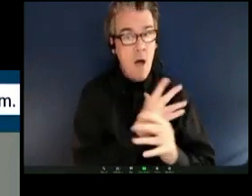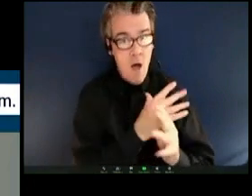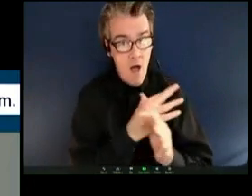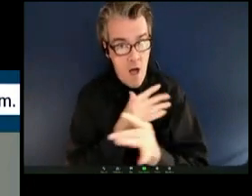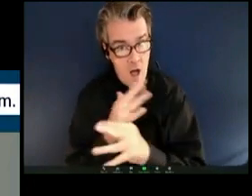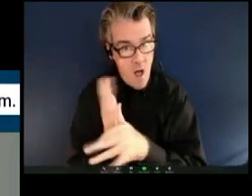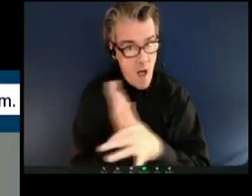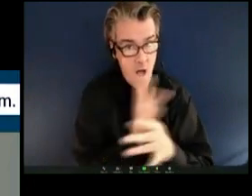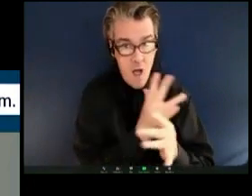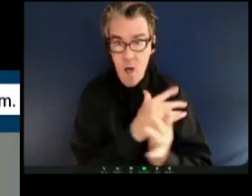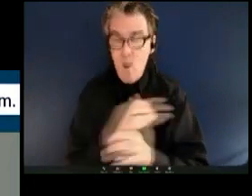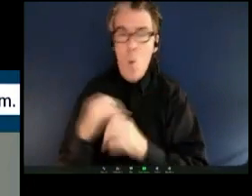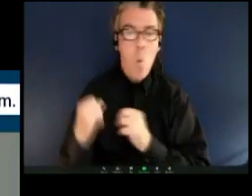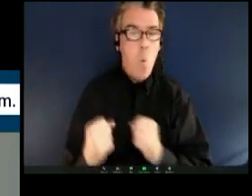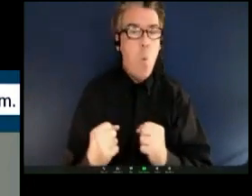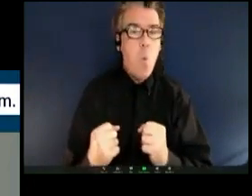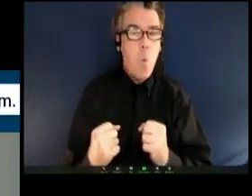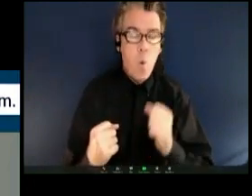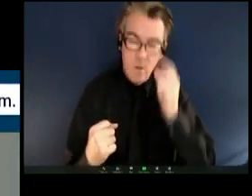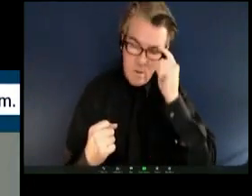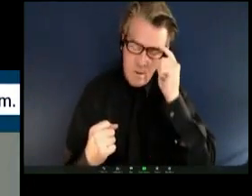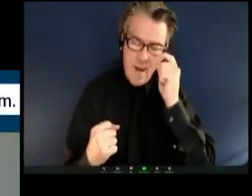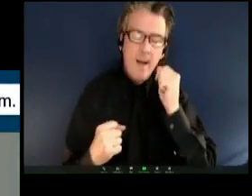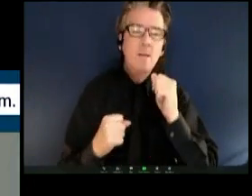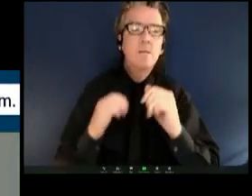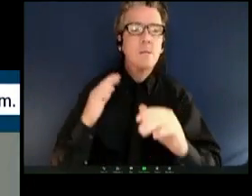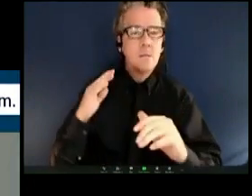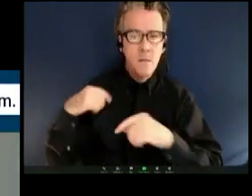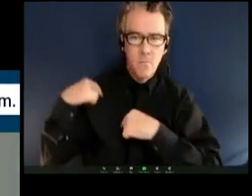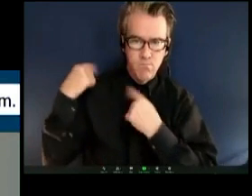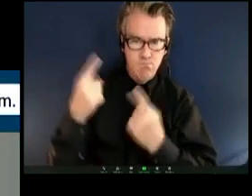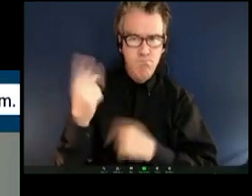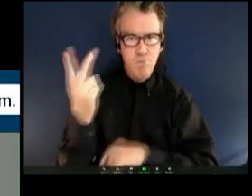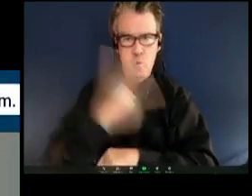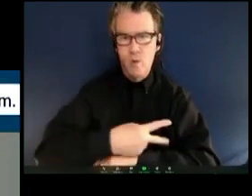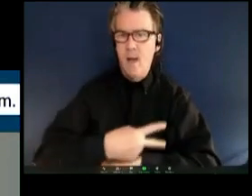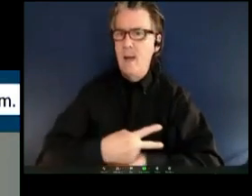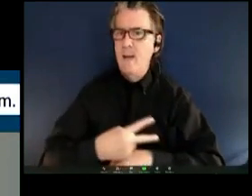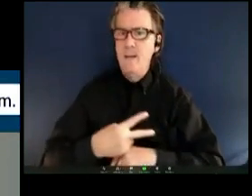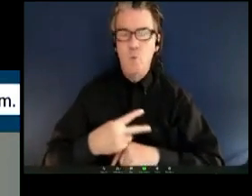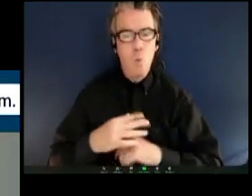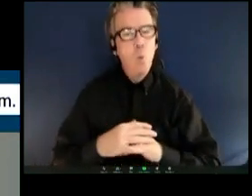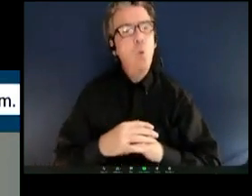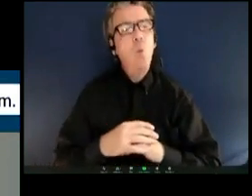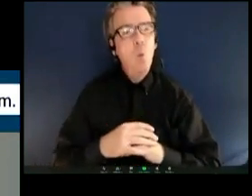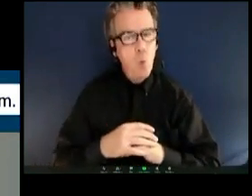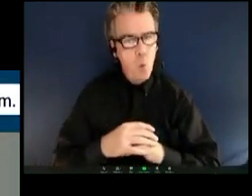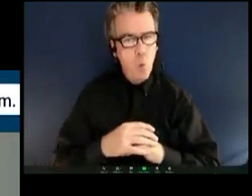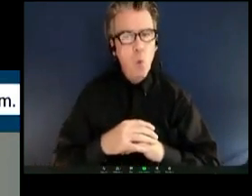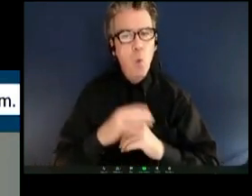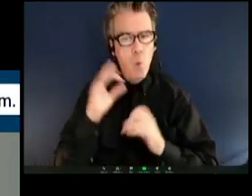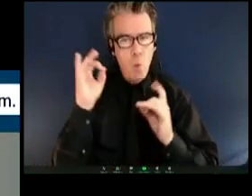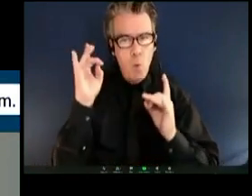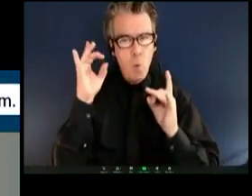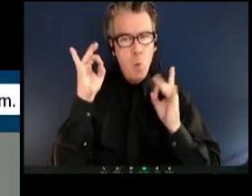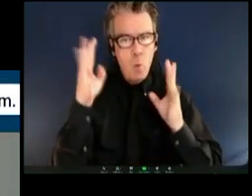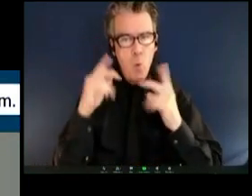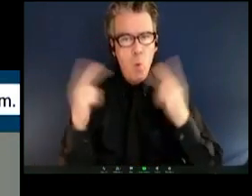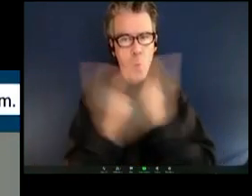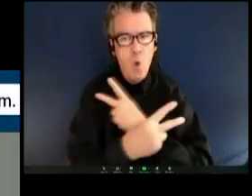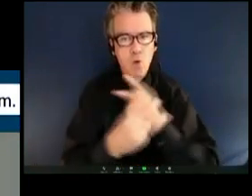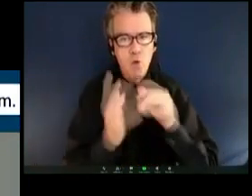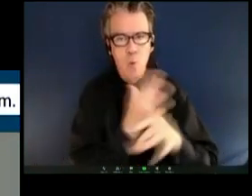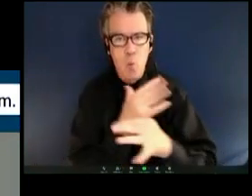past 48 hours, they've been some of the strongest of the year. Gusts of up to 89 miles per hour have been recorded during